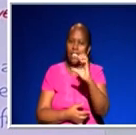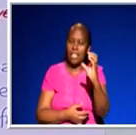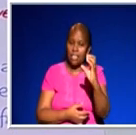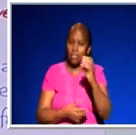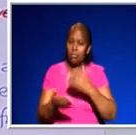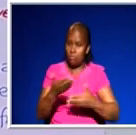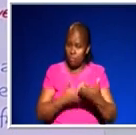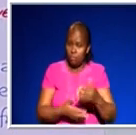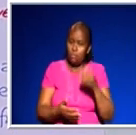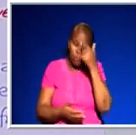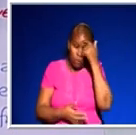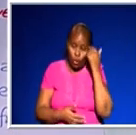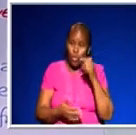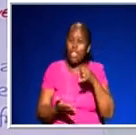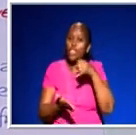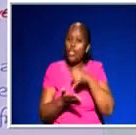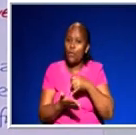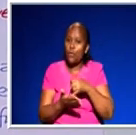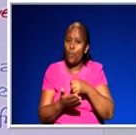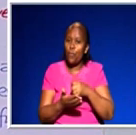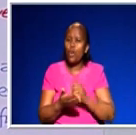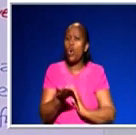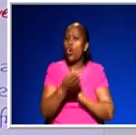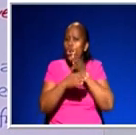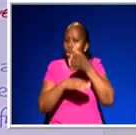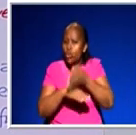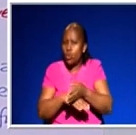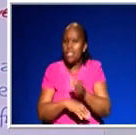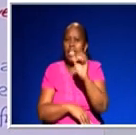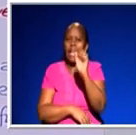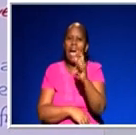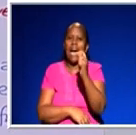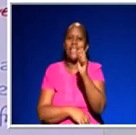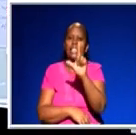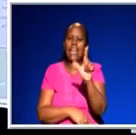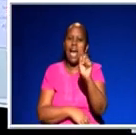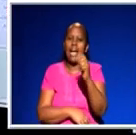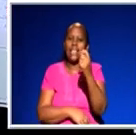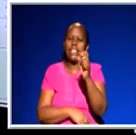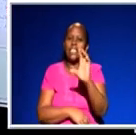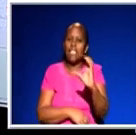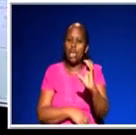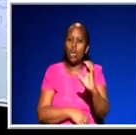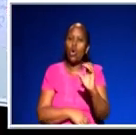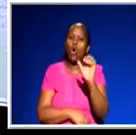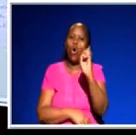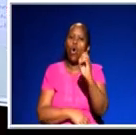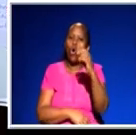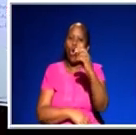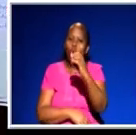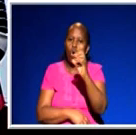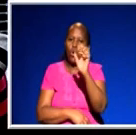or it was a trade that involved crossing the Atlantic Ocean. Let's go back